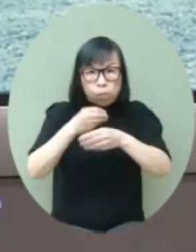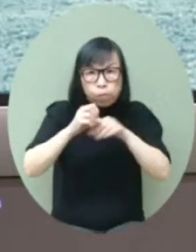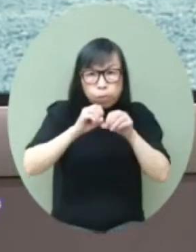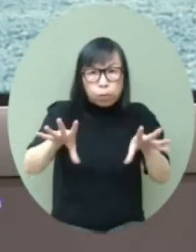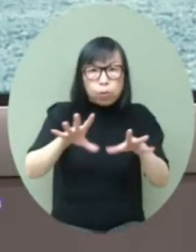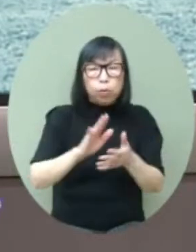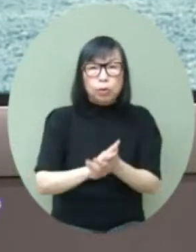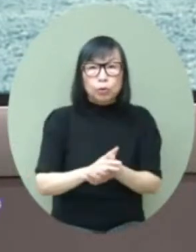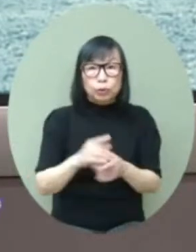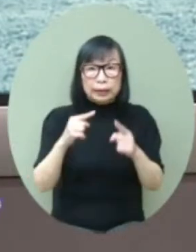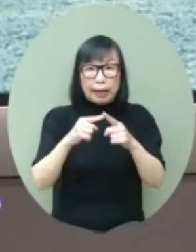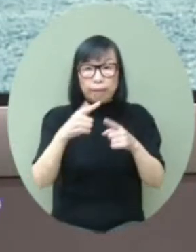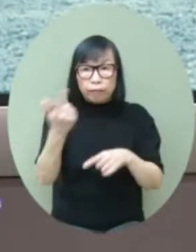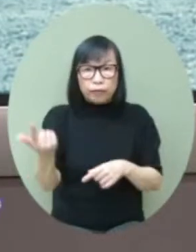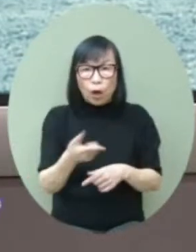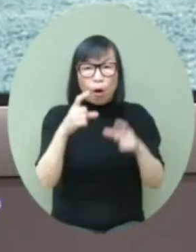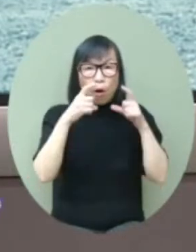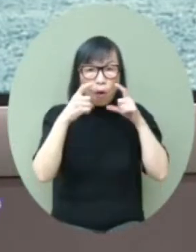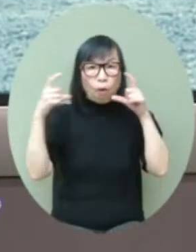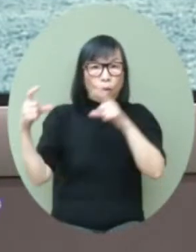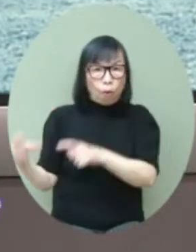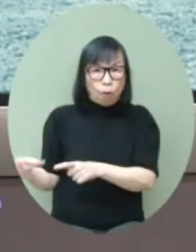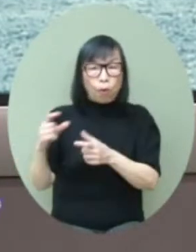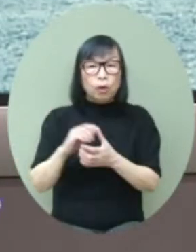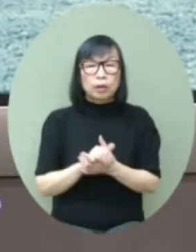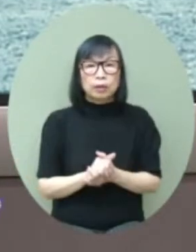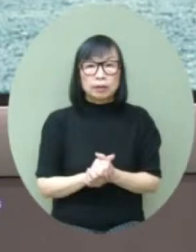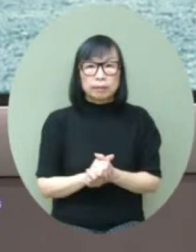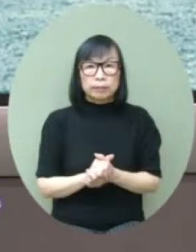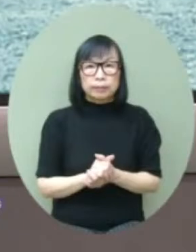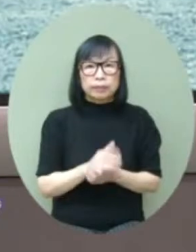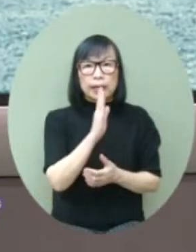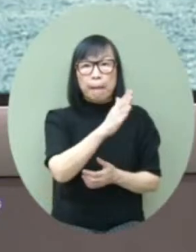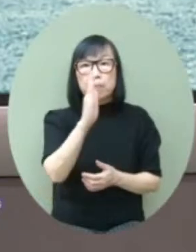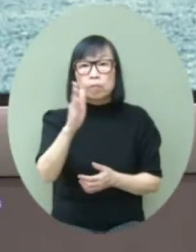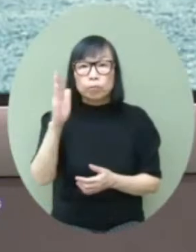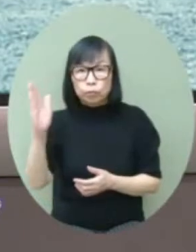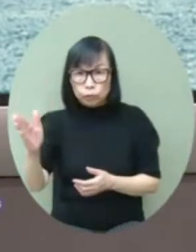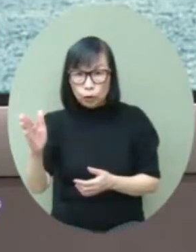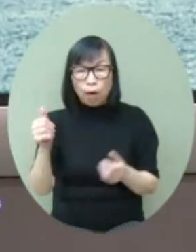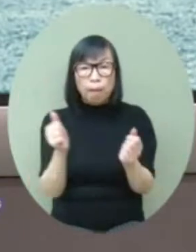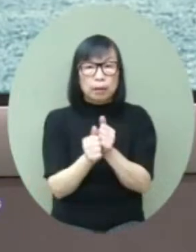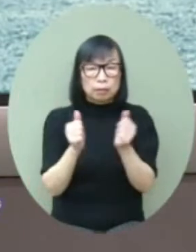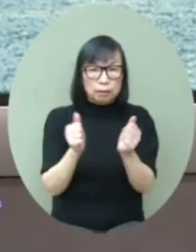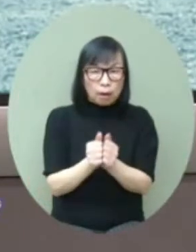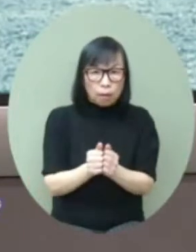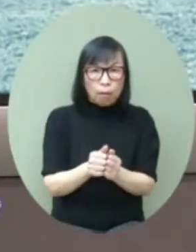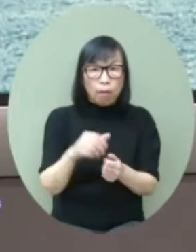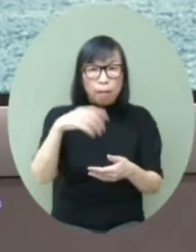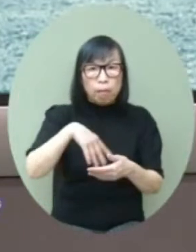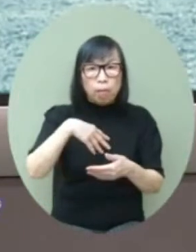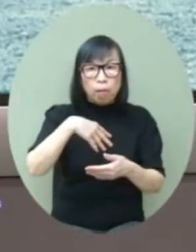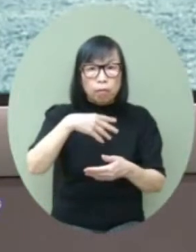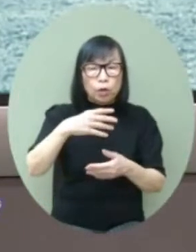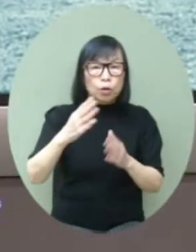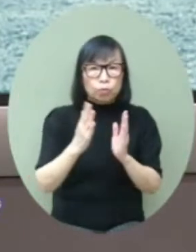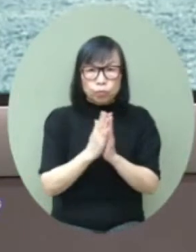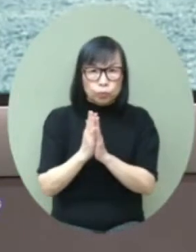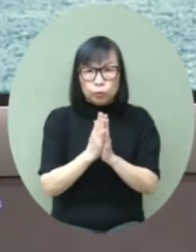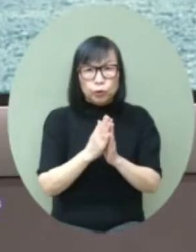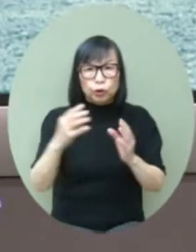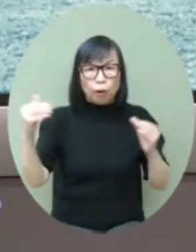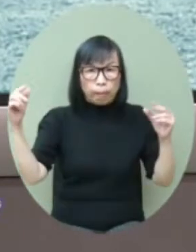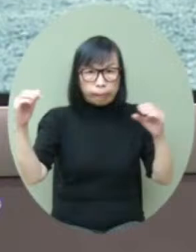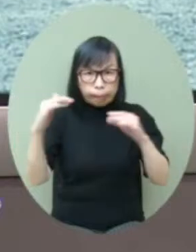places, because Omicron is a very infectious, virus. So when people are not wearing masks and you